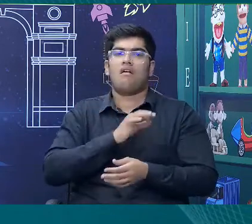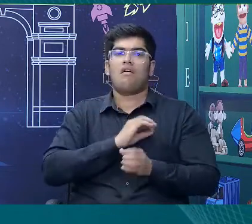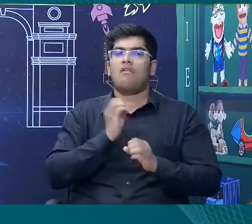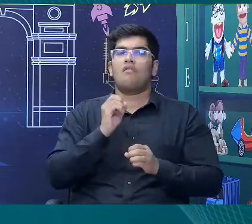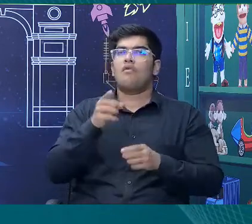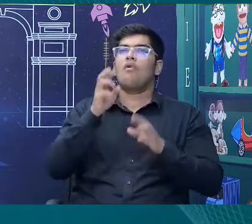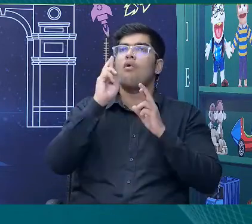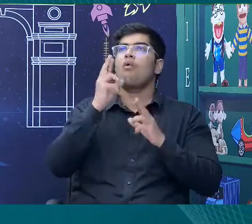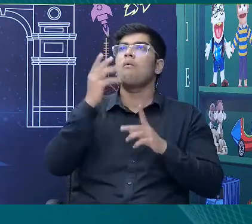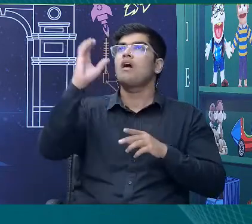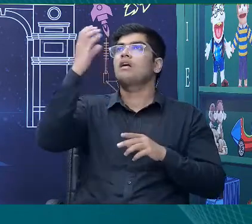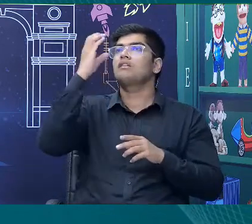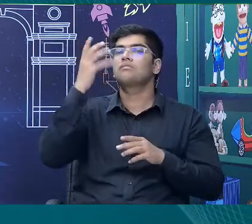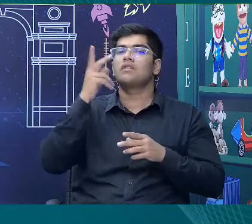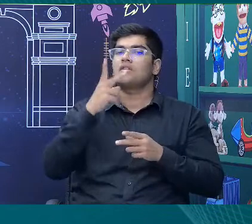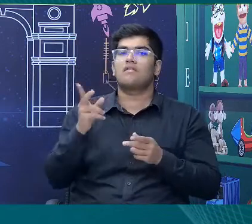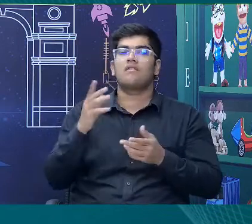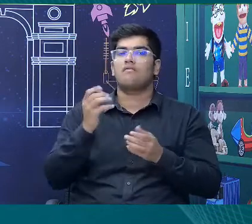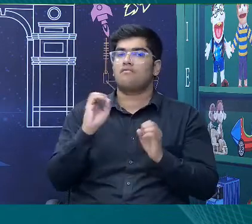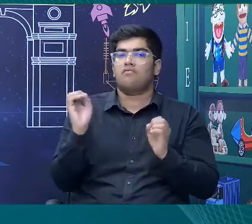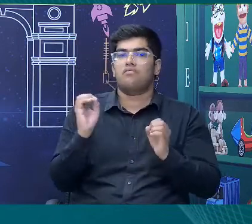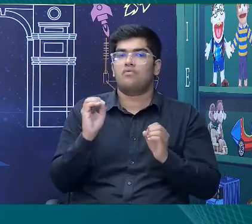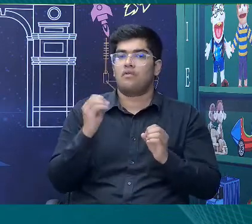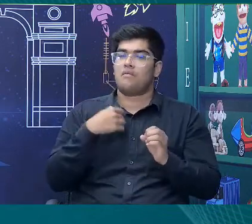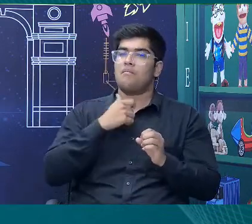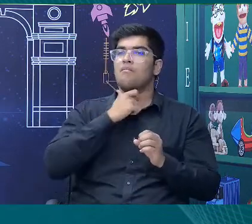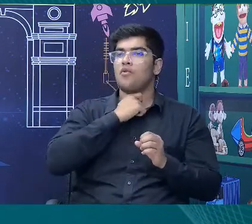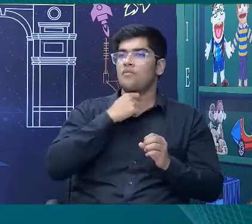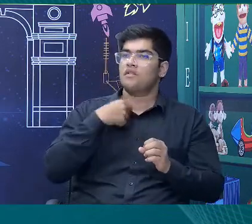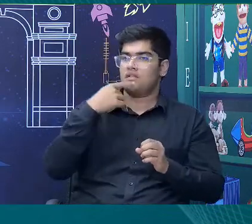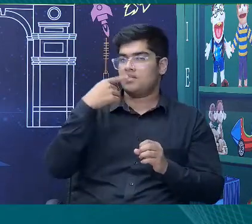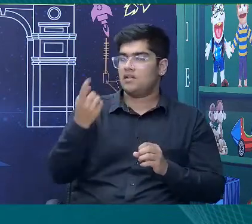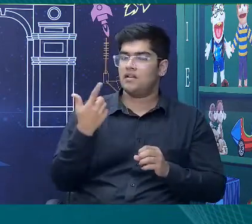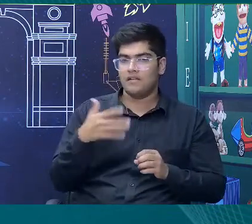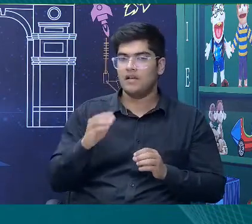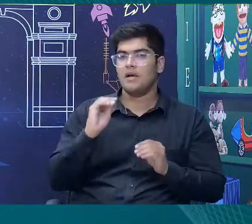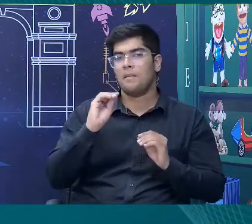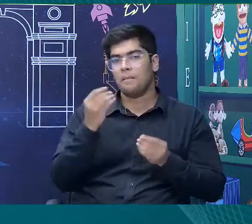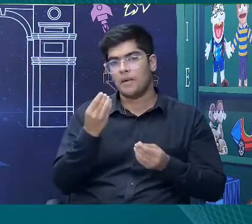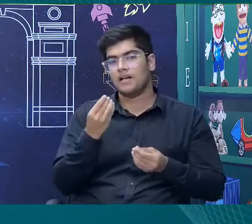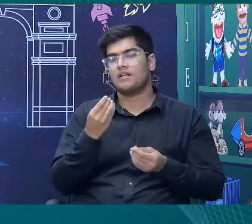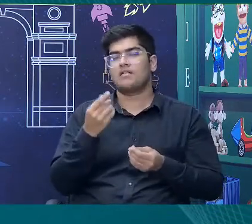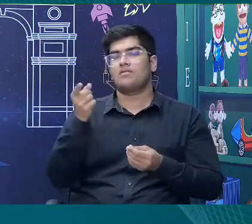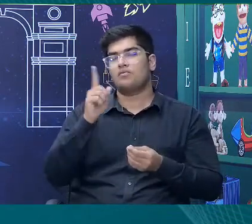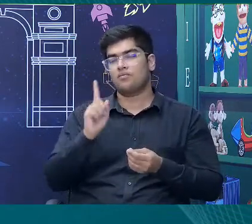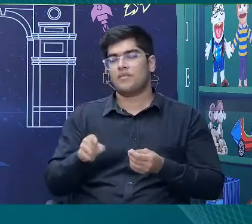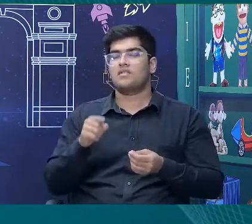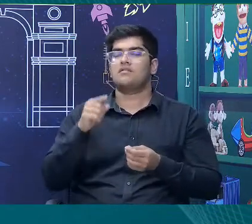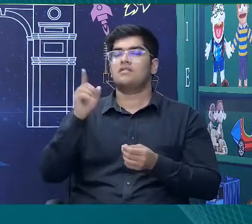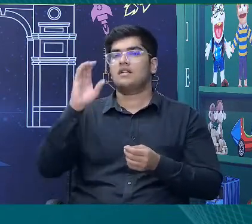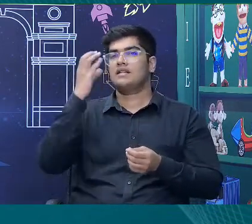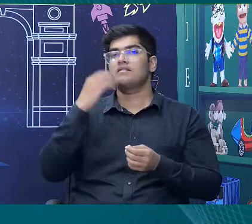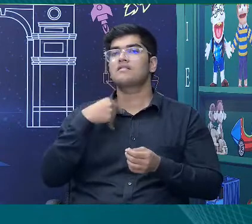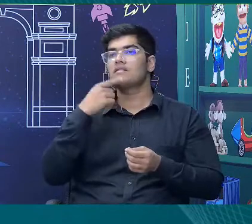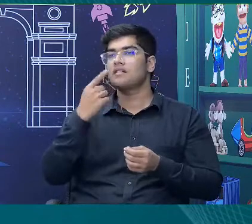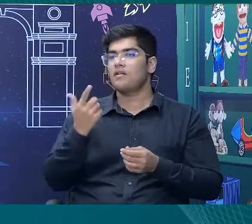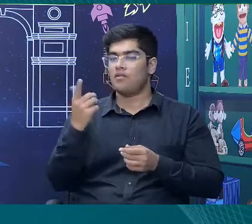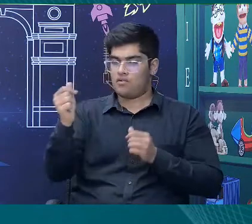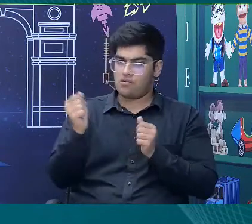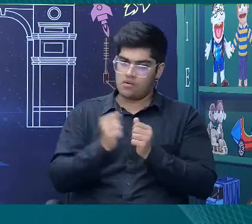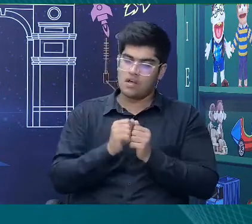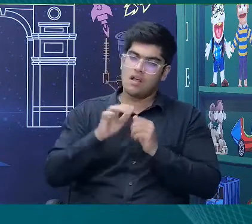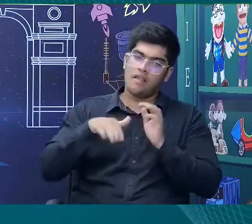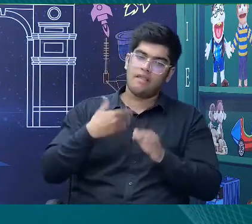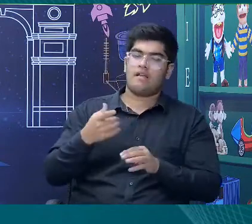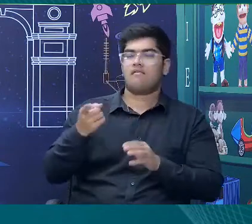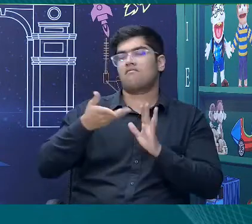of celebrating Christmas, and we promised him a Christmas. So let us give him the promised Christmas and then he can leave.